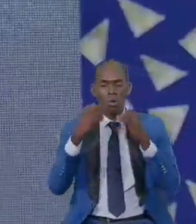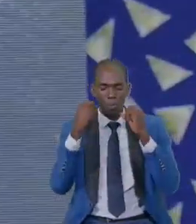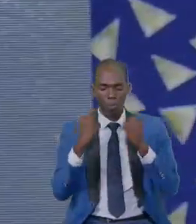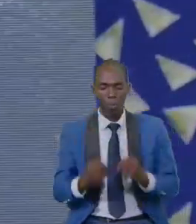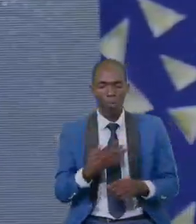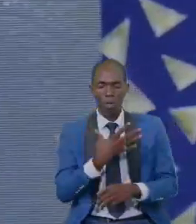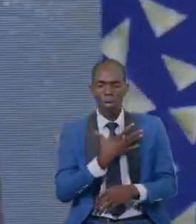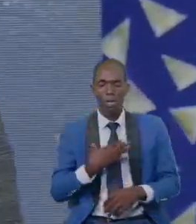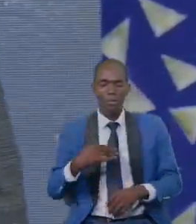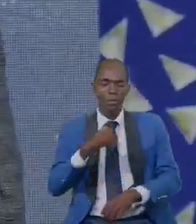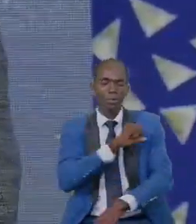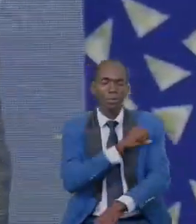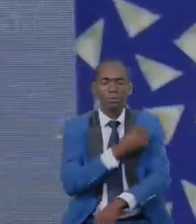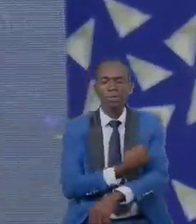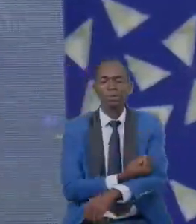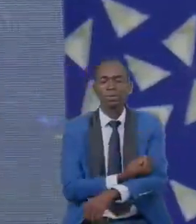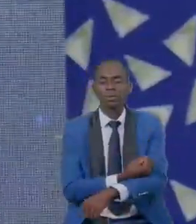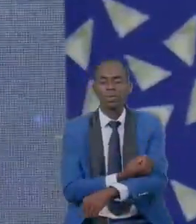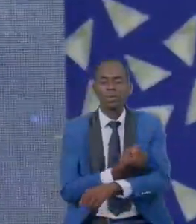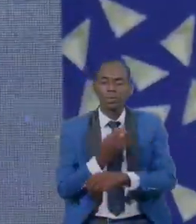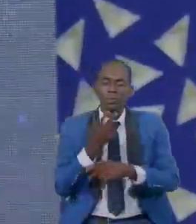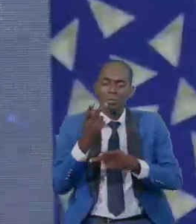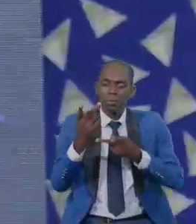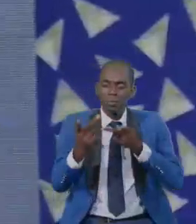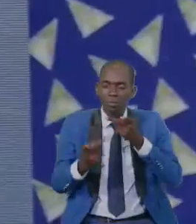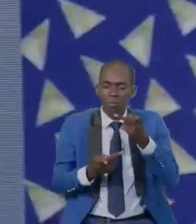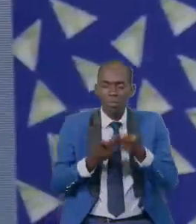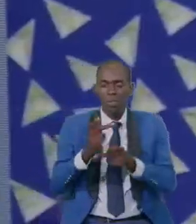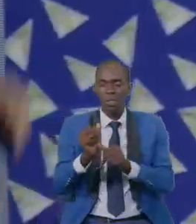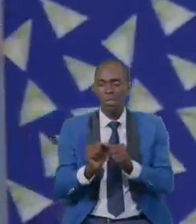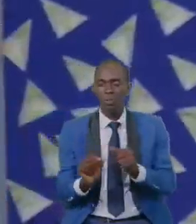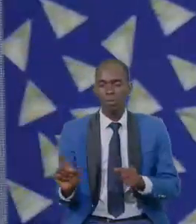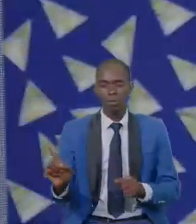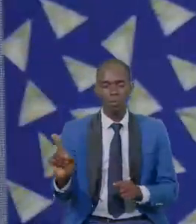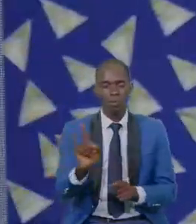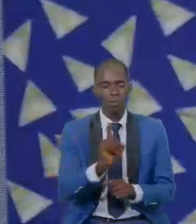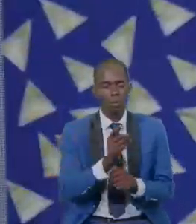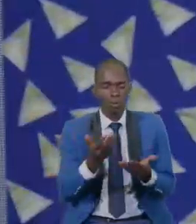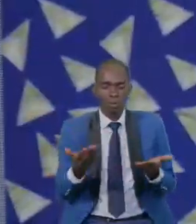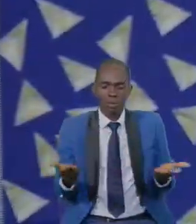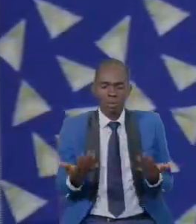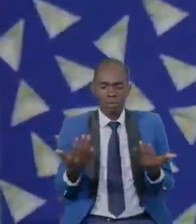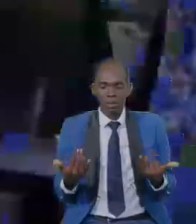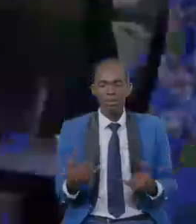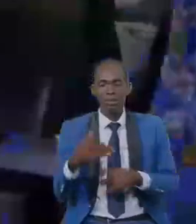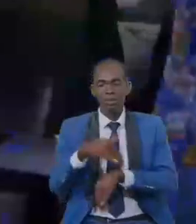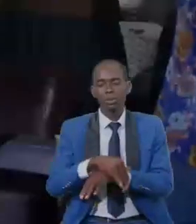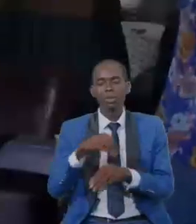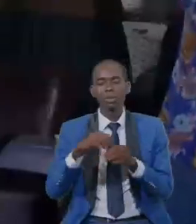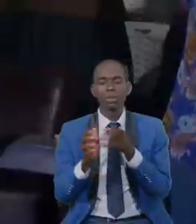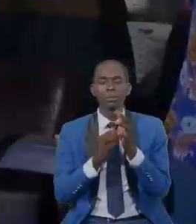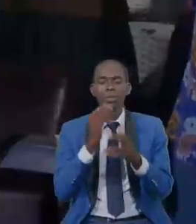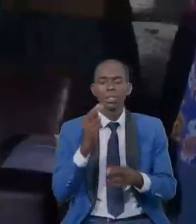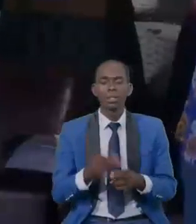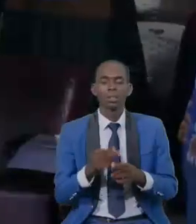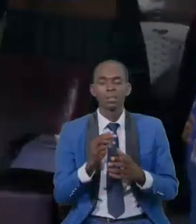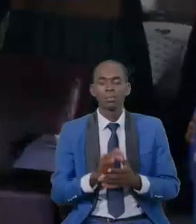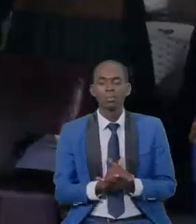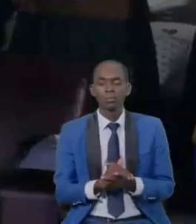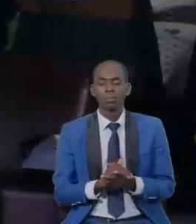strength. Visit everyone here tonight in Jesus' name.